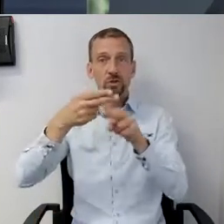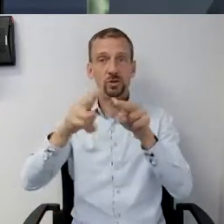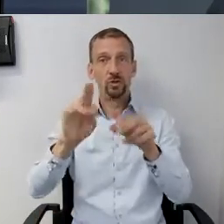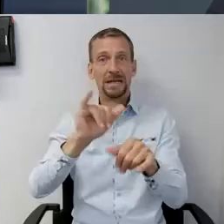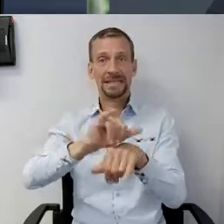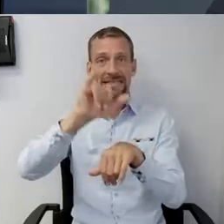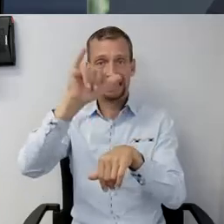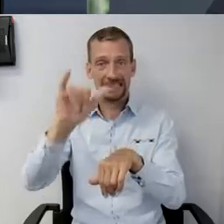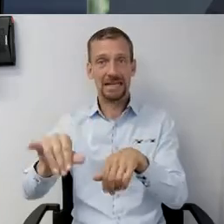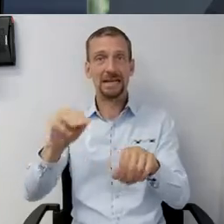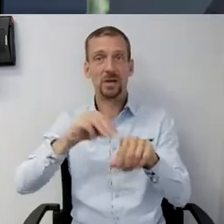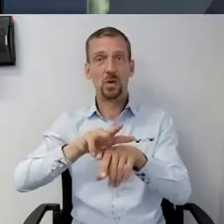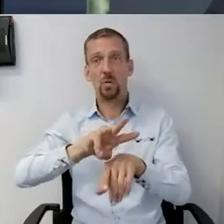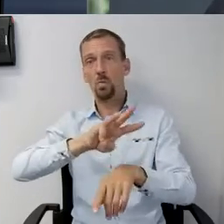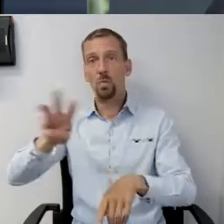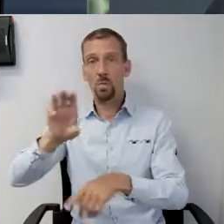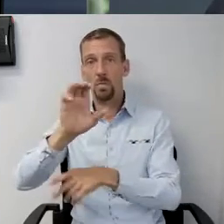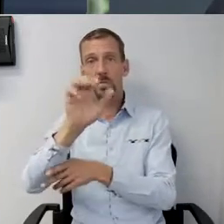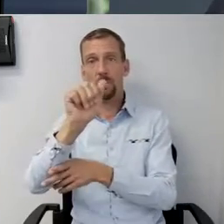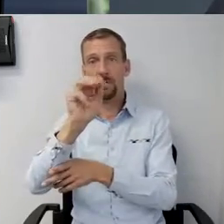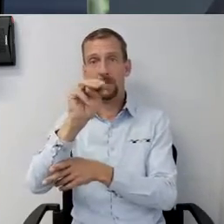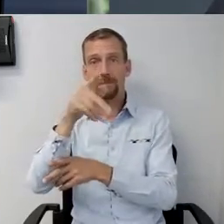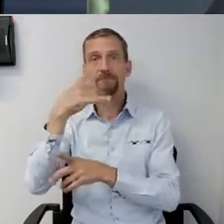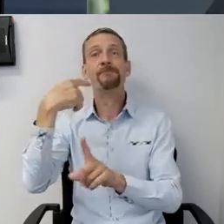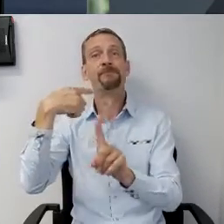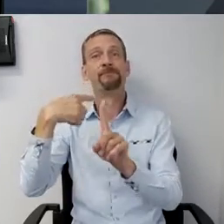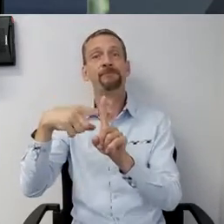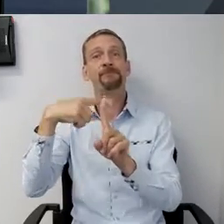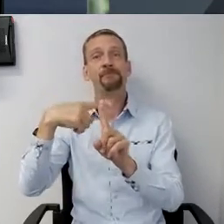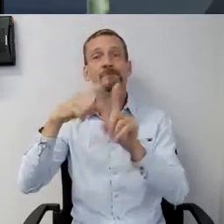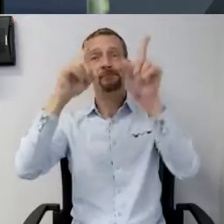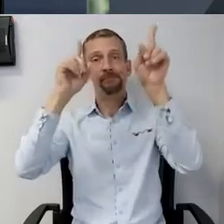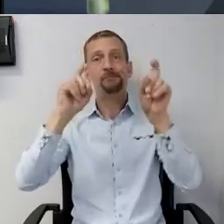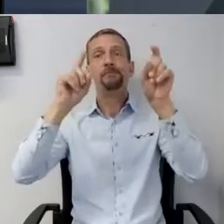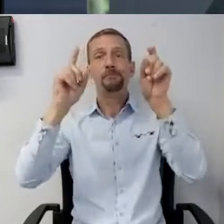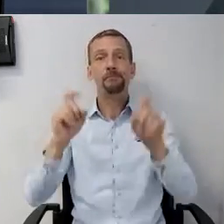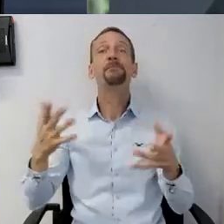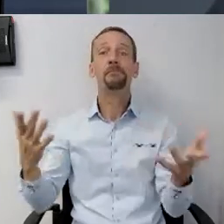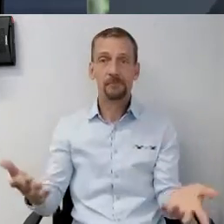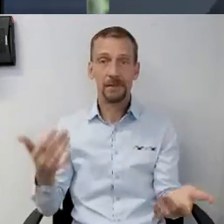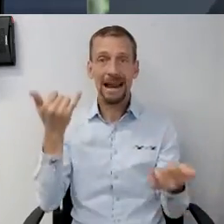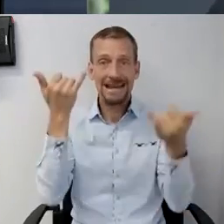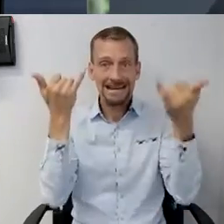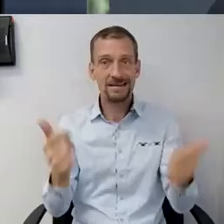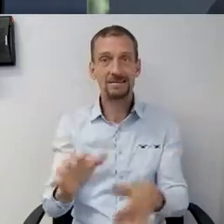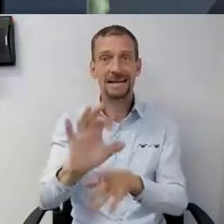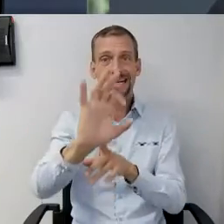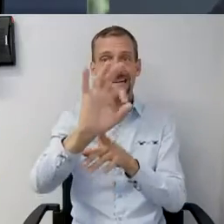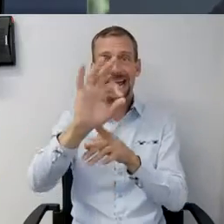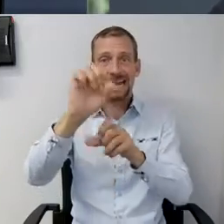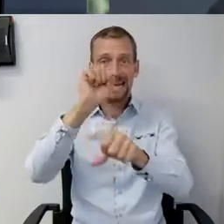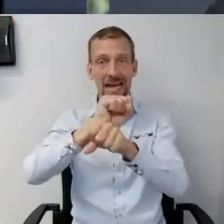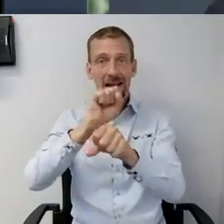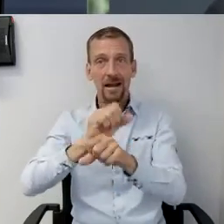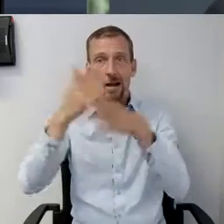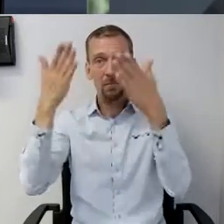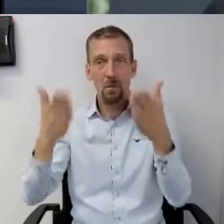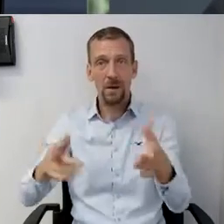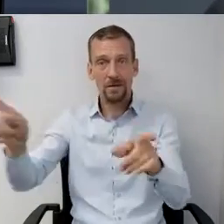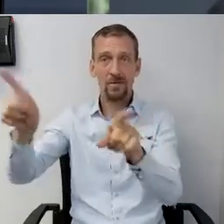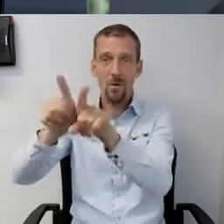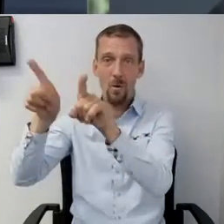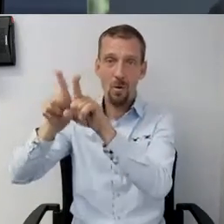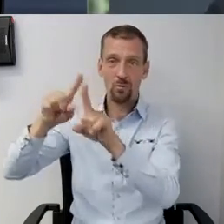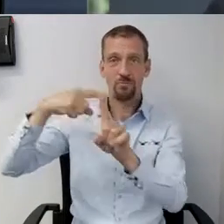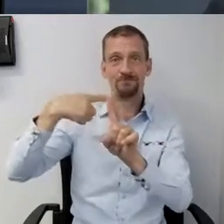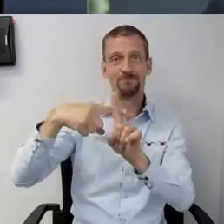unit on the West Campus have now tested positive, and we have 9 employees that work in that unit have tested positive